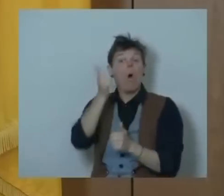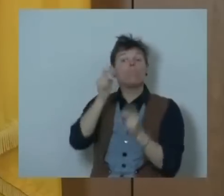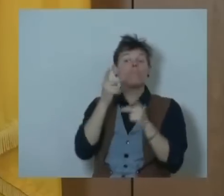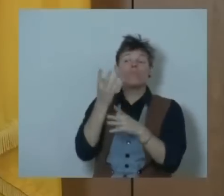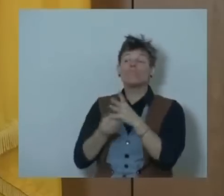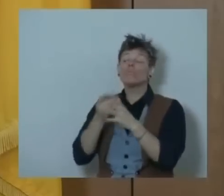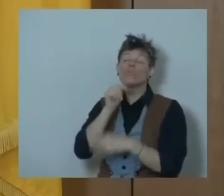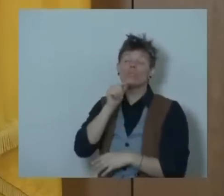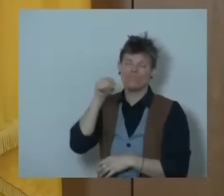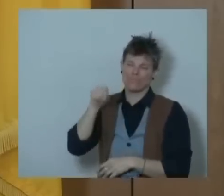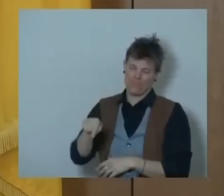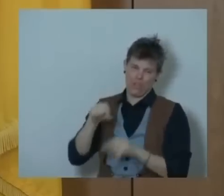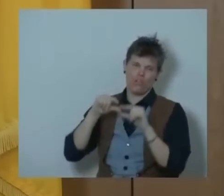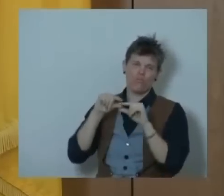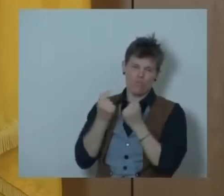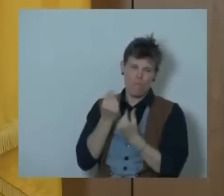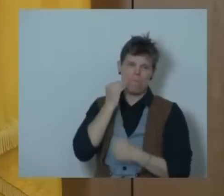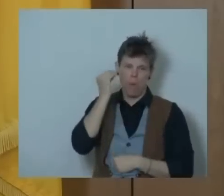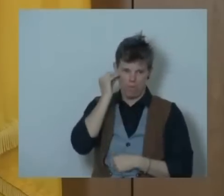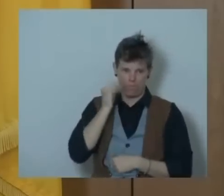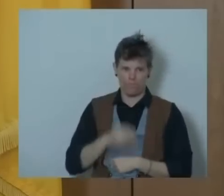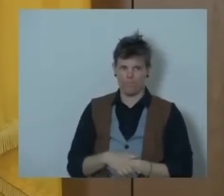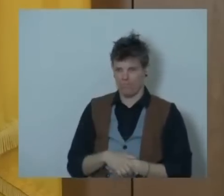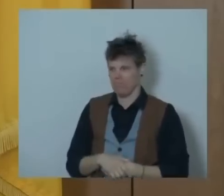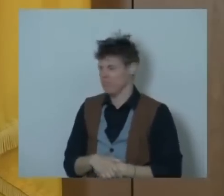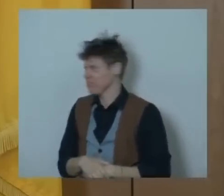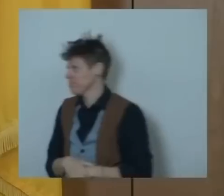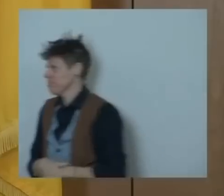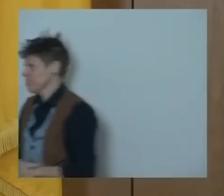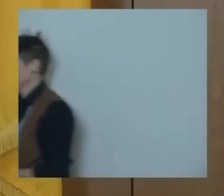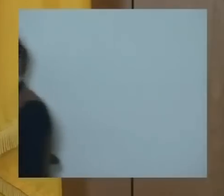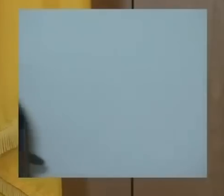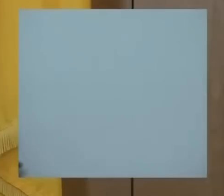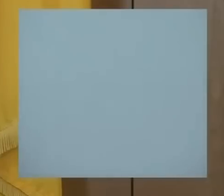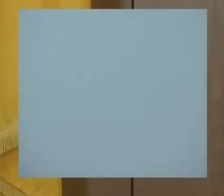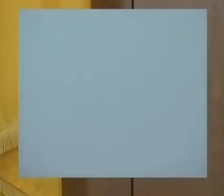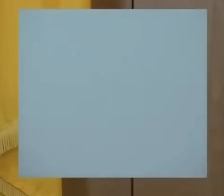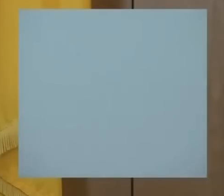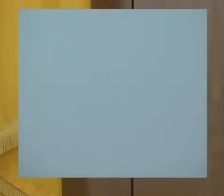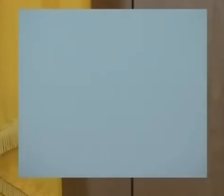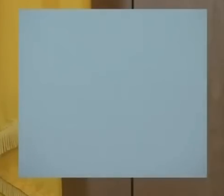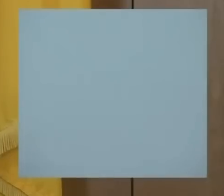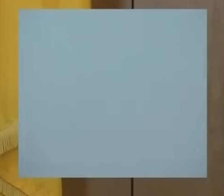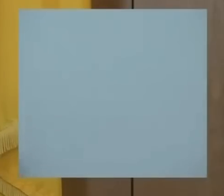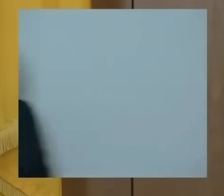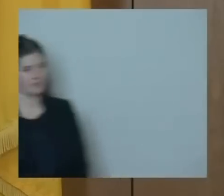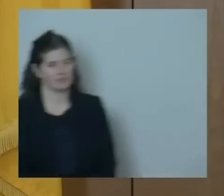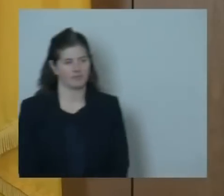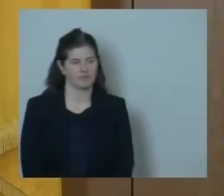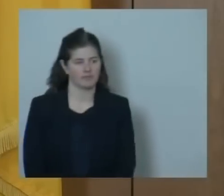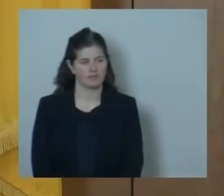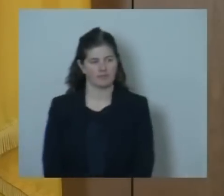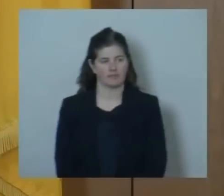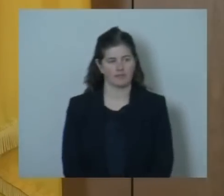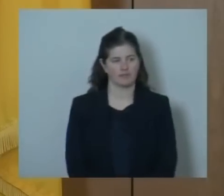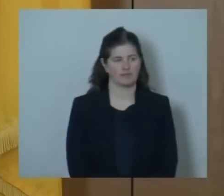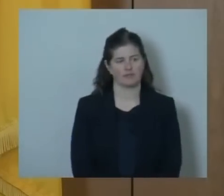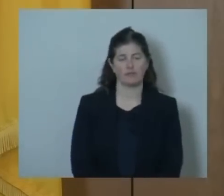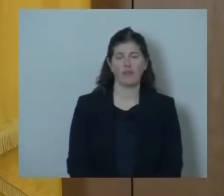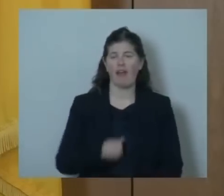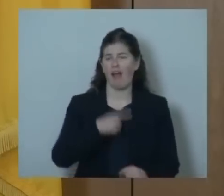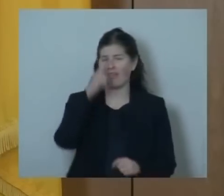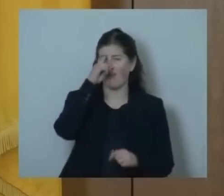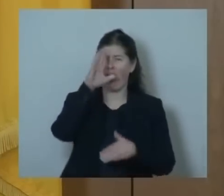and I think all states have learned that lesson with testing, is that asymptomatic